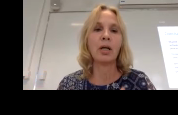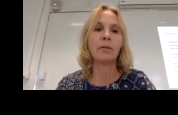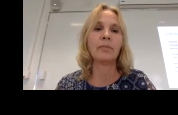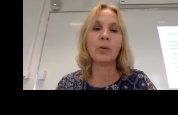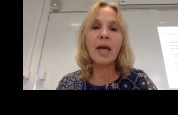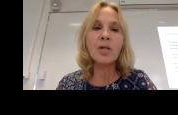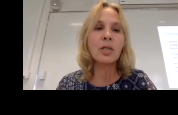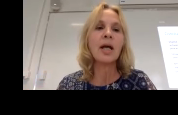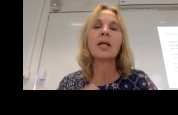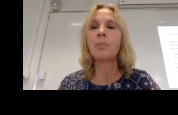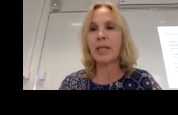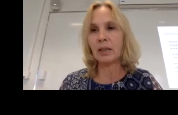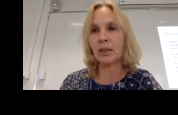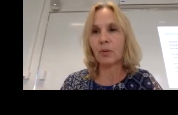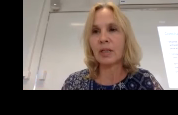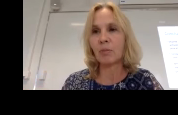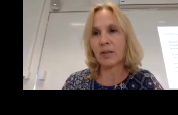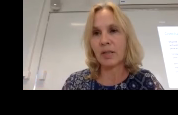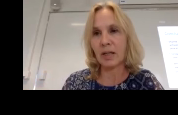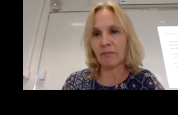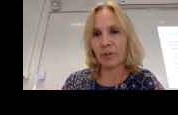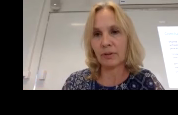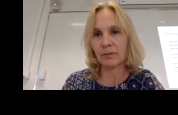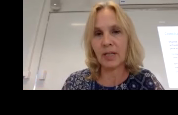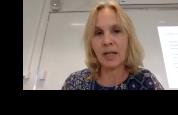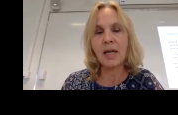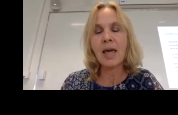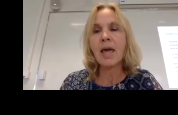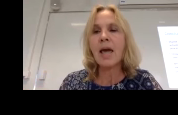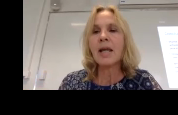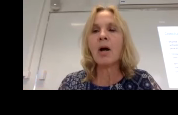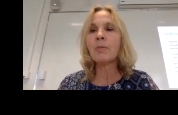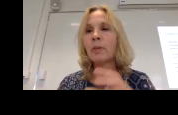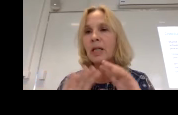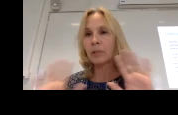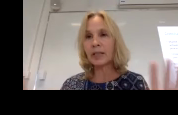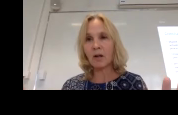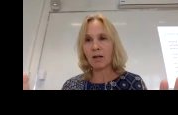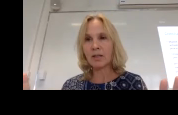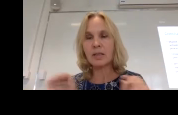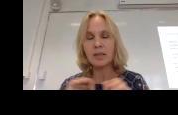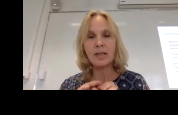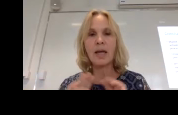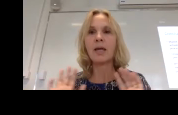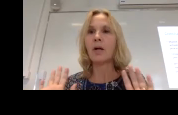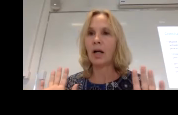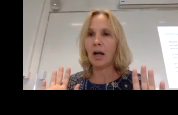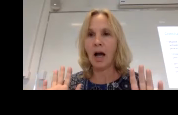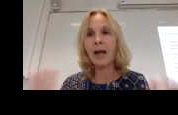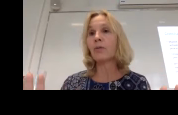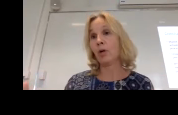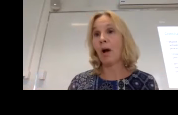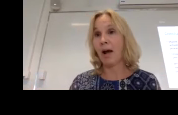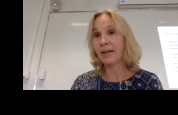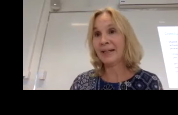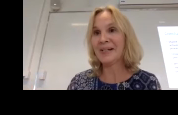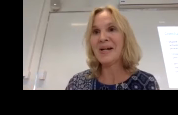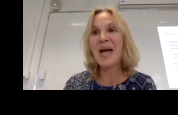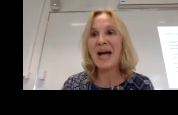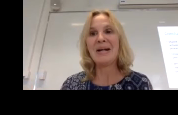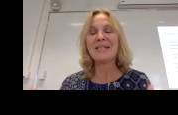share location compete, increasing processing effort. Okay? Now I'm going to be completely honest and say, I don't know